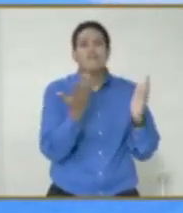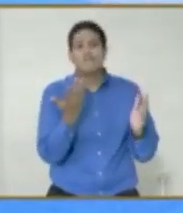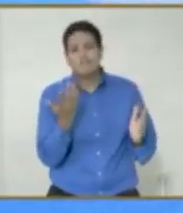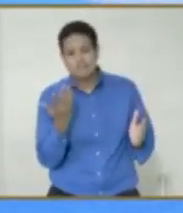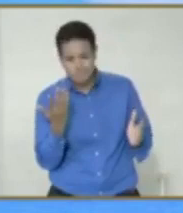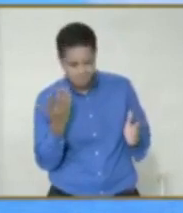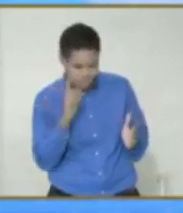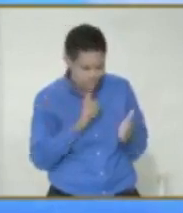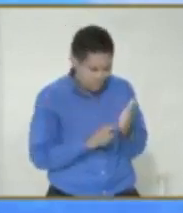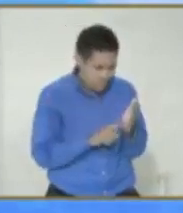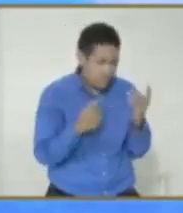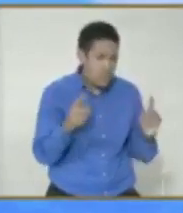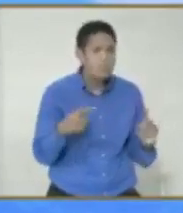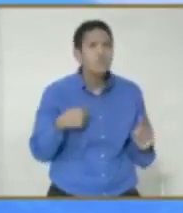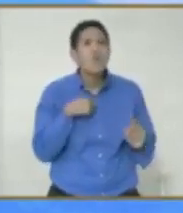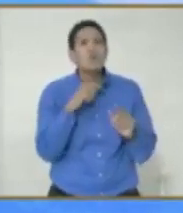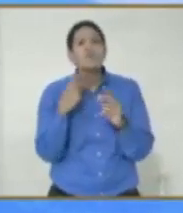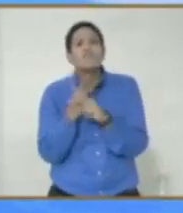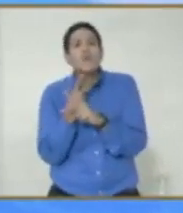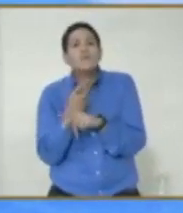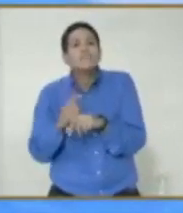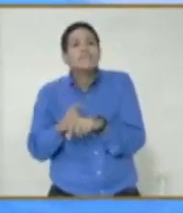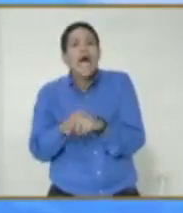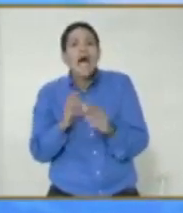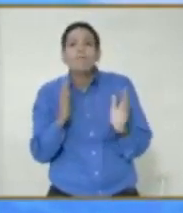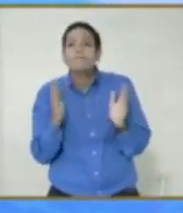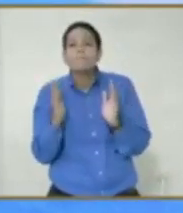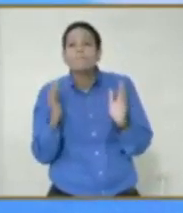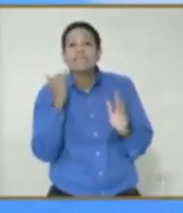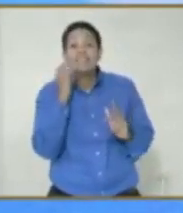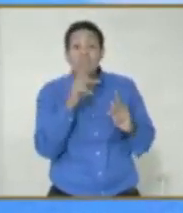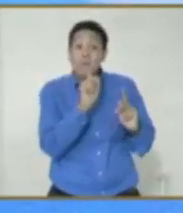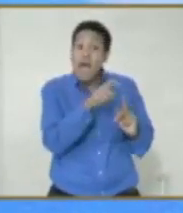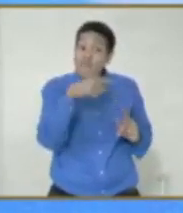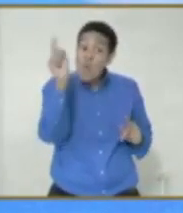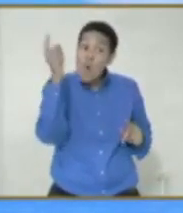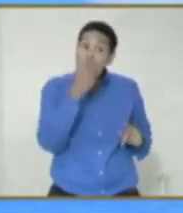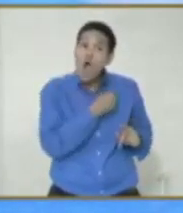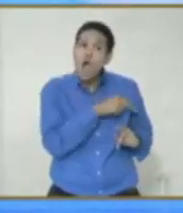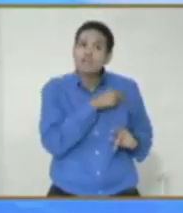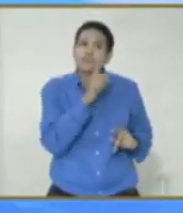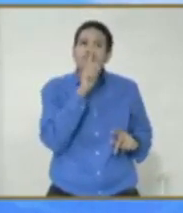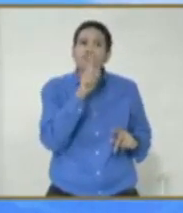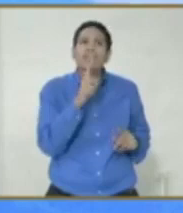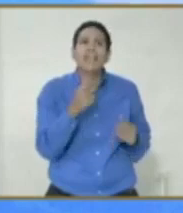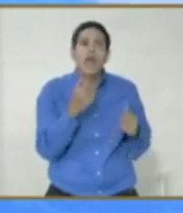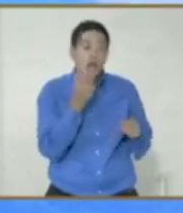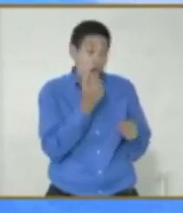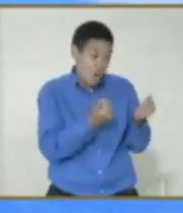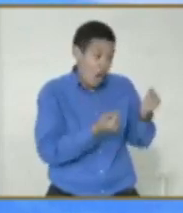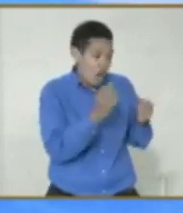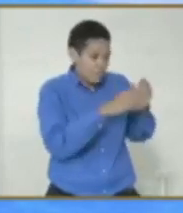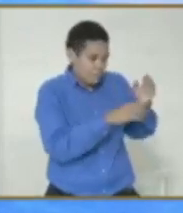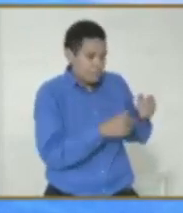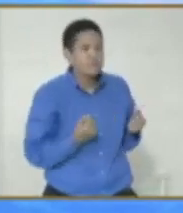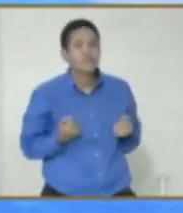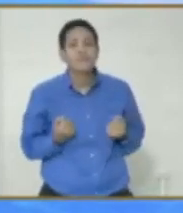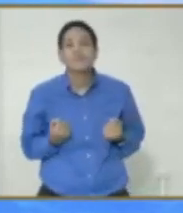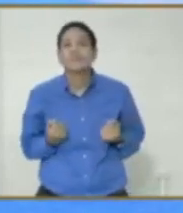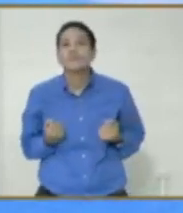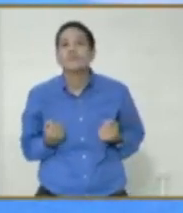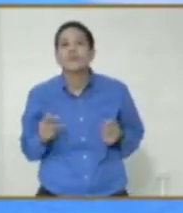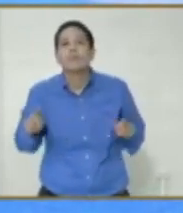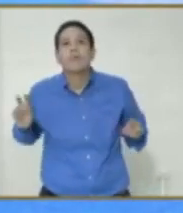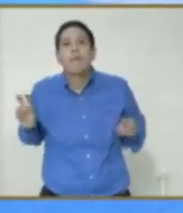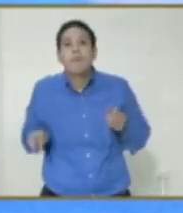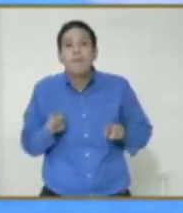so we have worked out a time frame. So if these persons have to go to the hospital, there's a dedicated vehicle that will take them there. And also